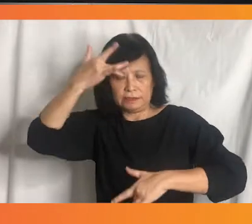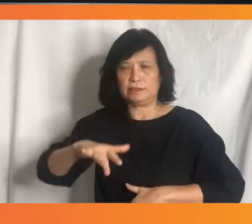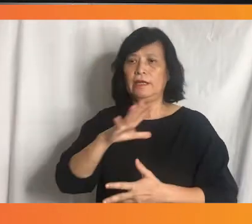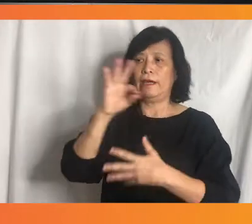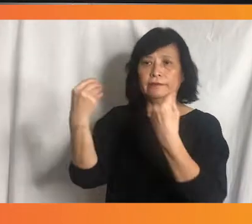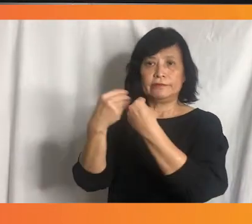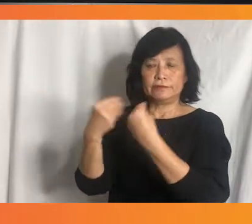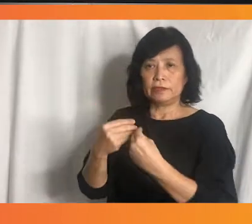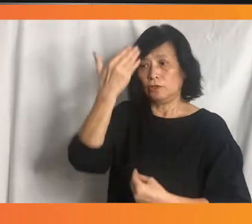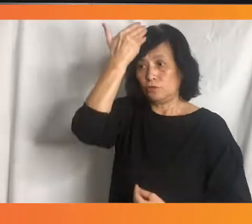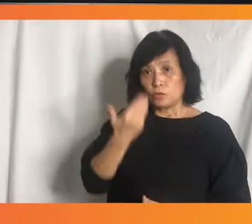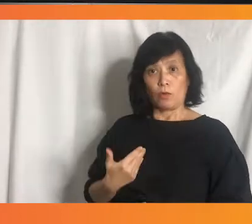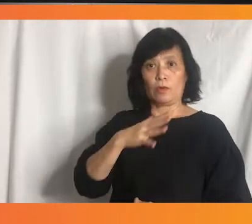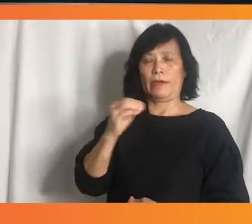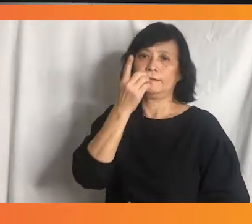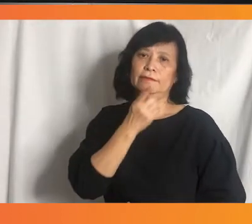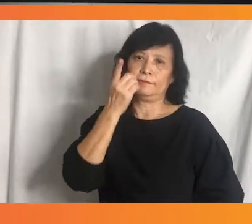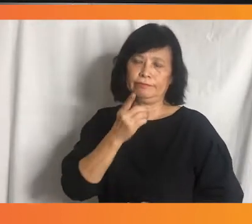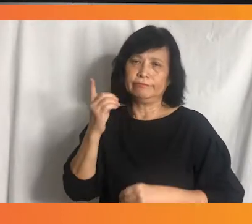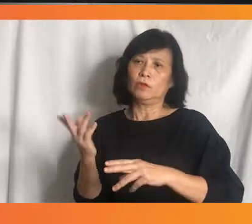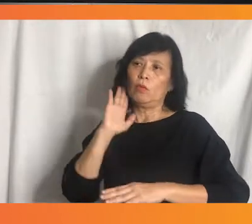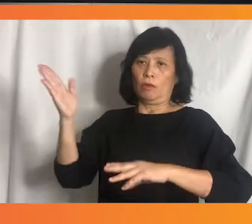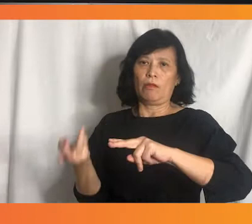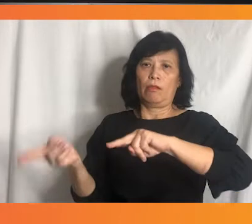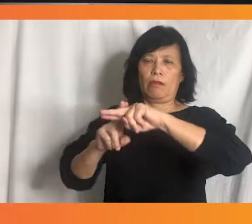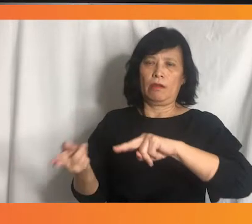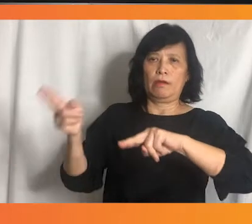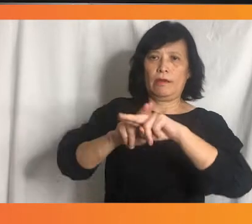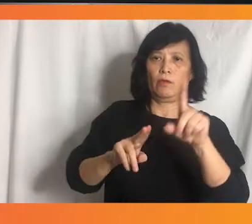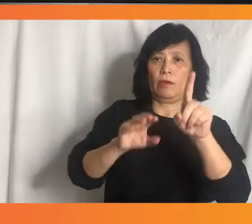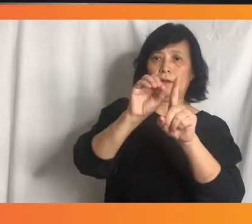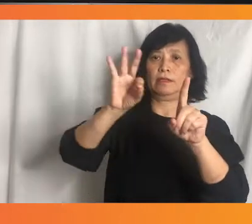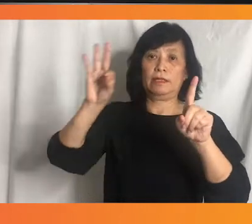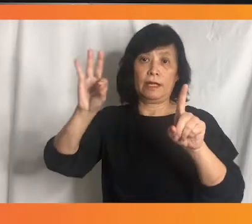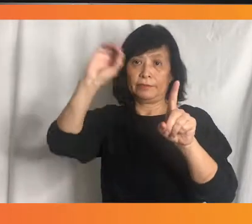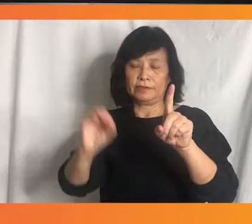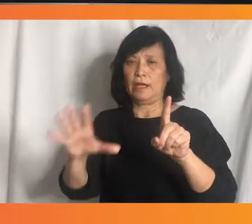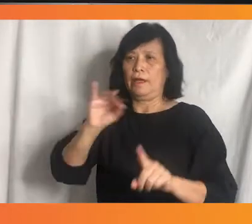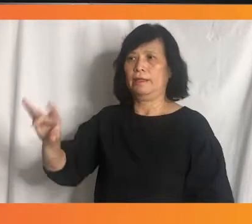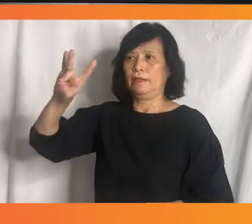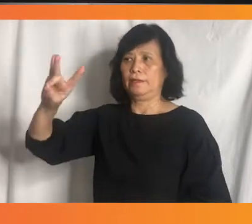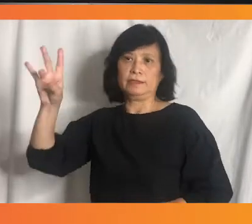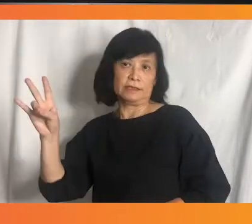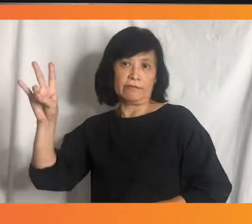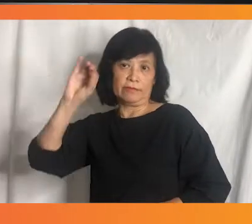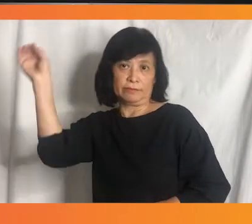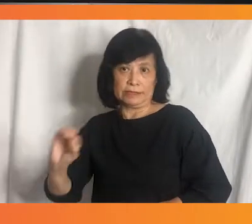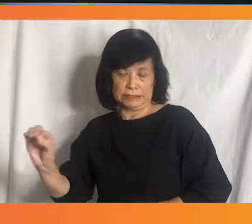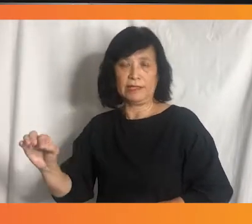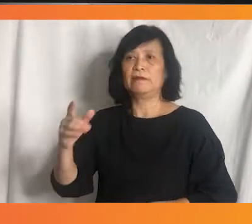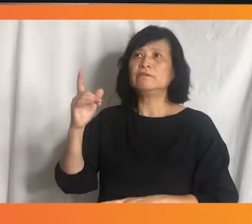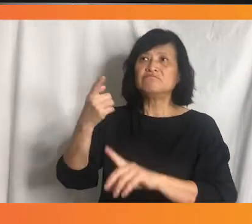number of stroke and diabetes patients is expected to increase by 109% and 87% respectively